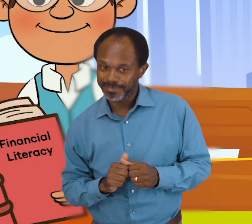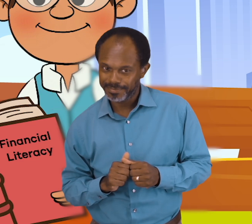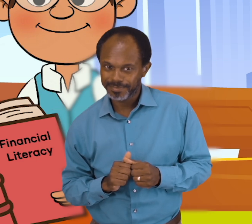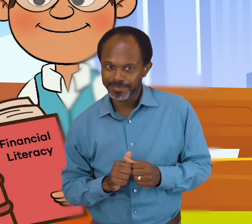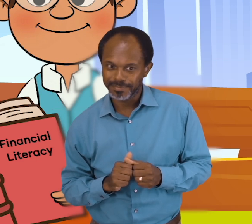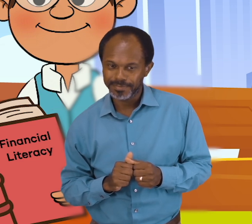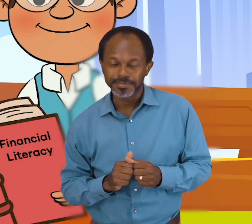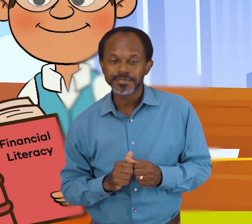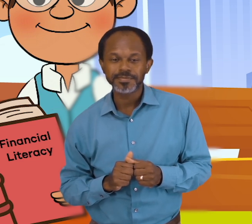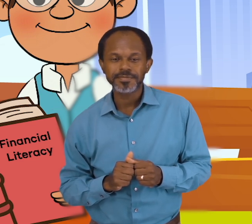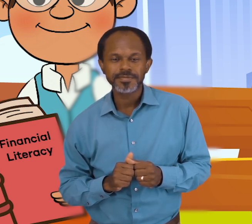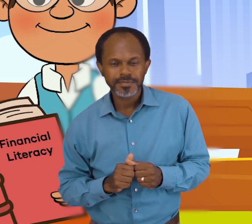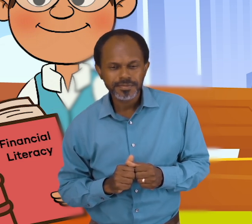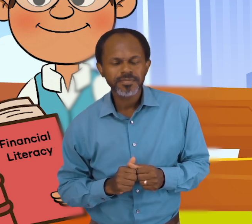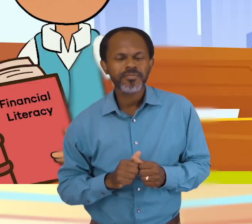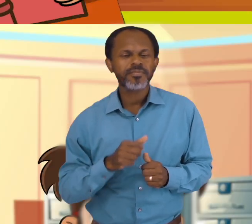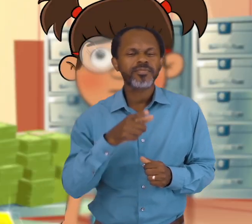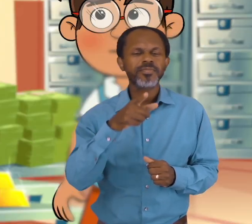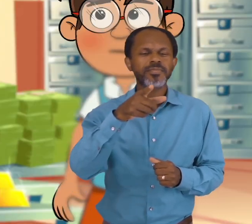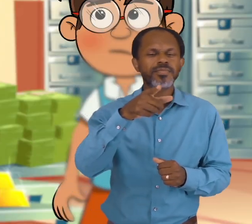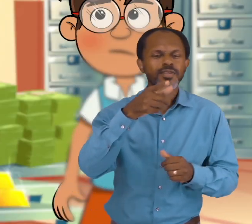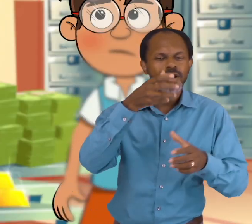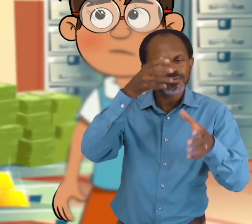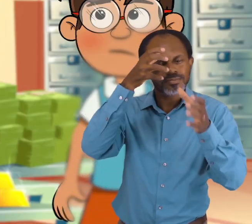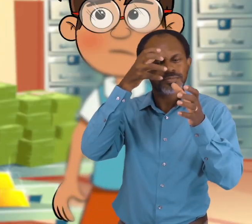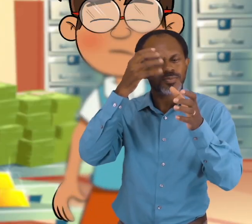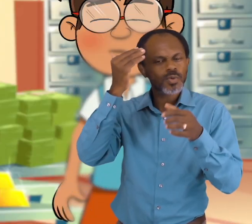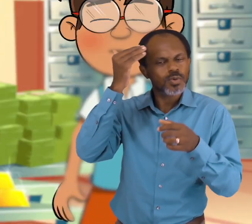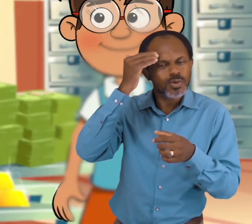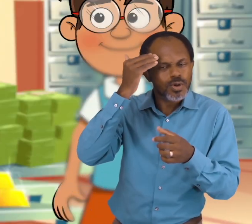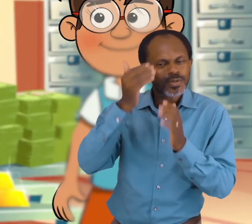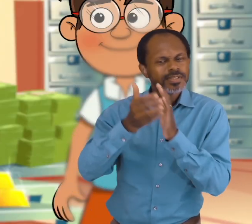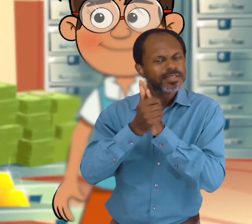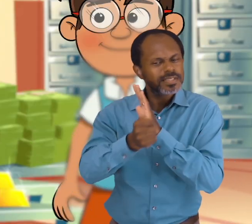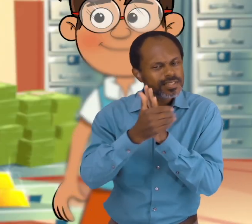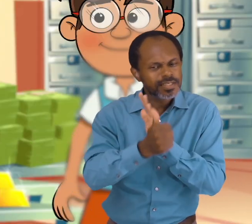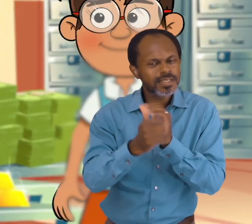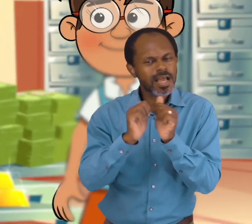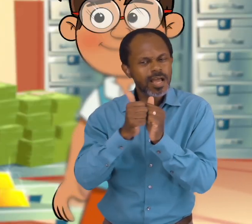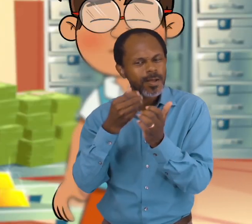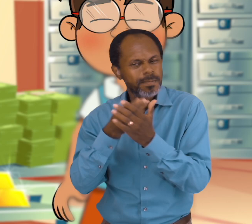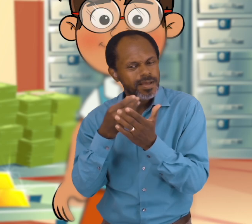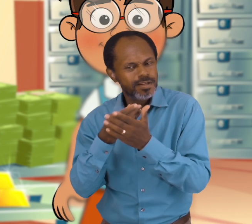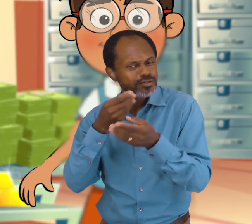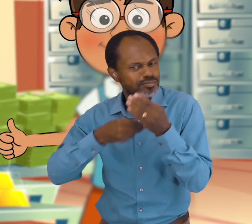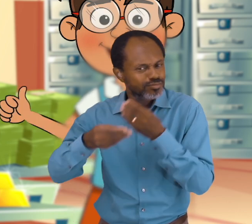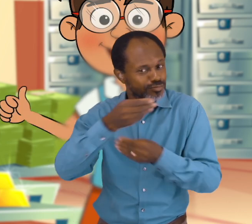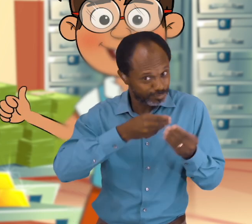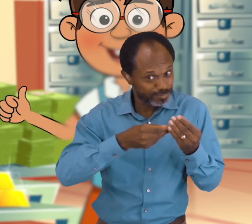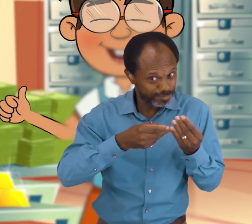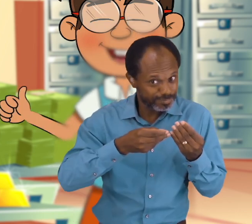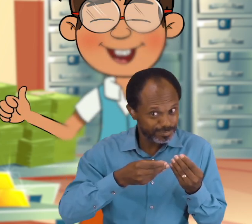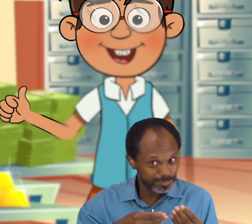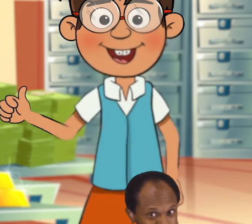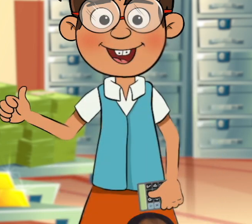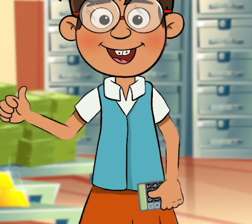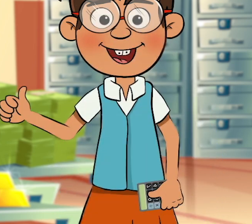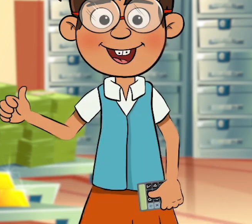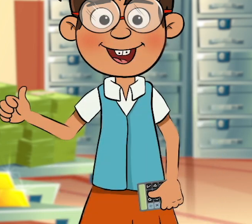more financially literate, which means using certain skills to smartly manage money.